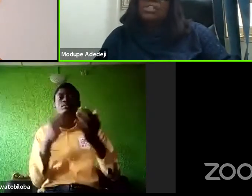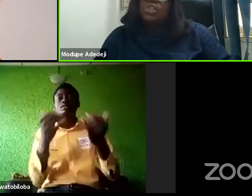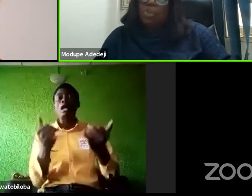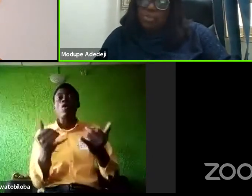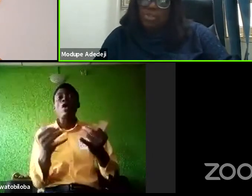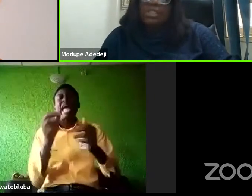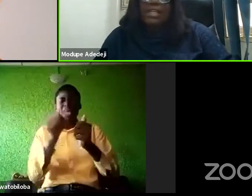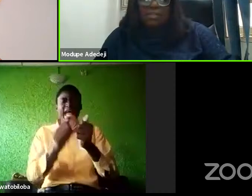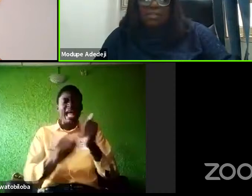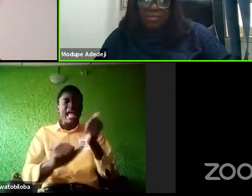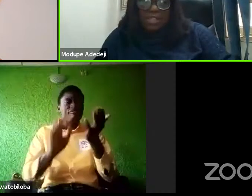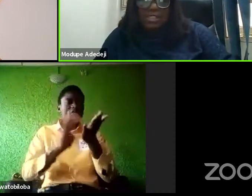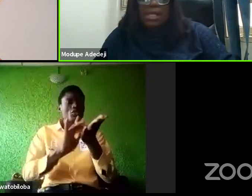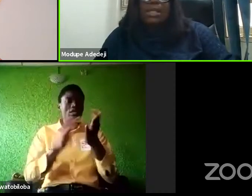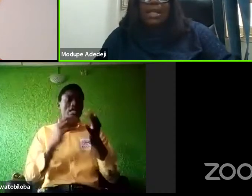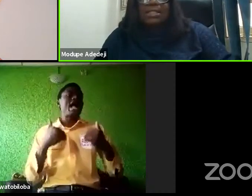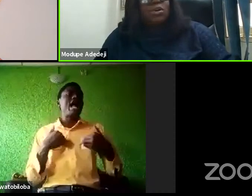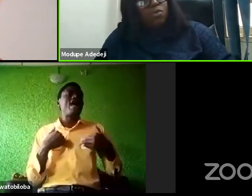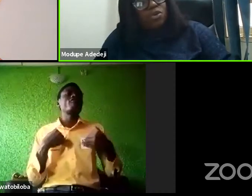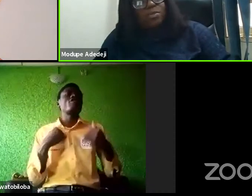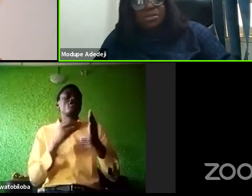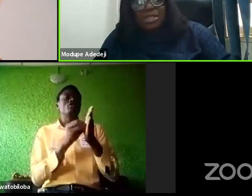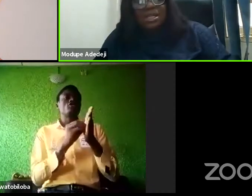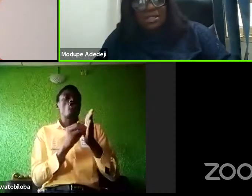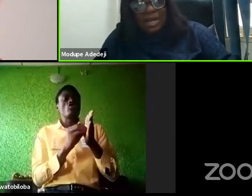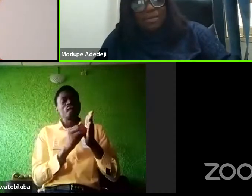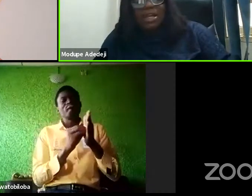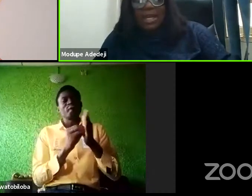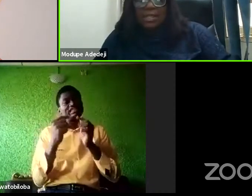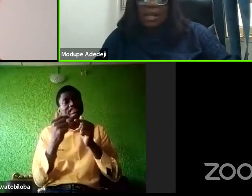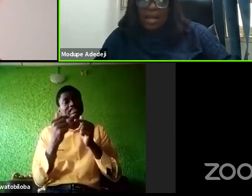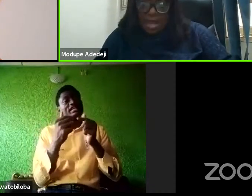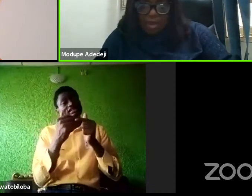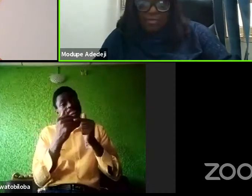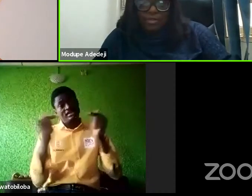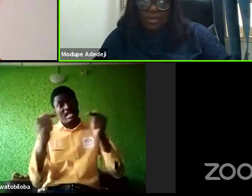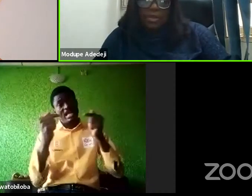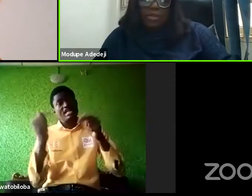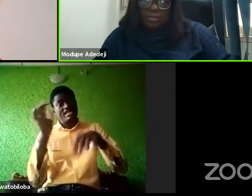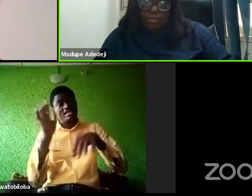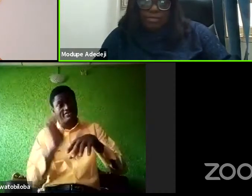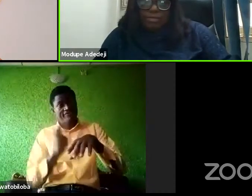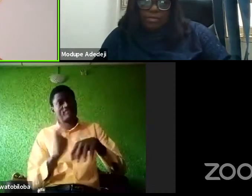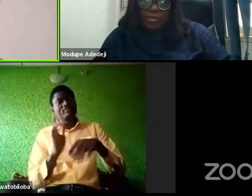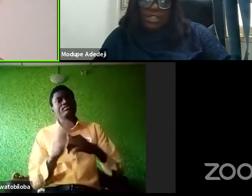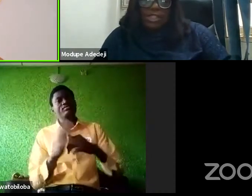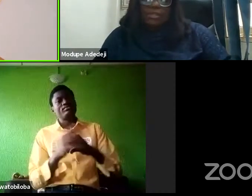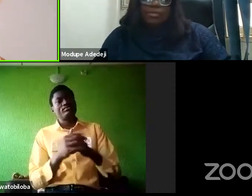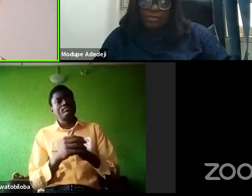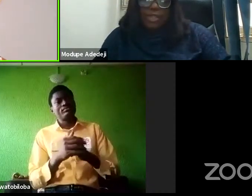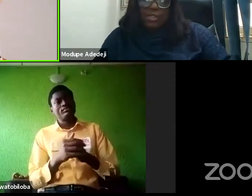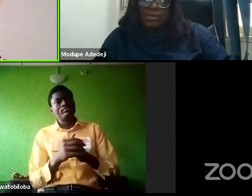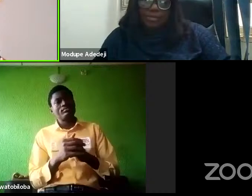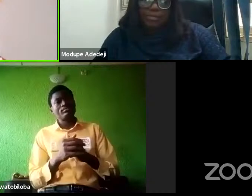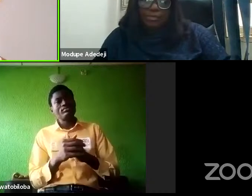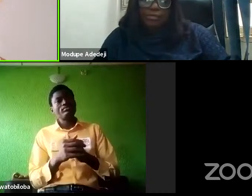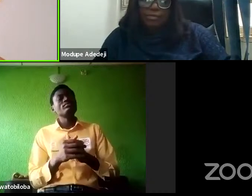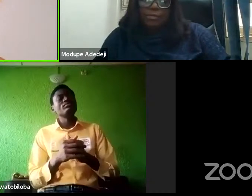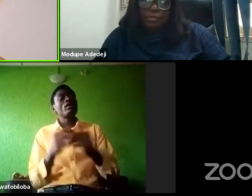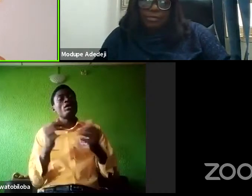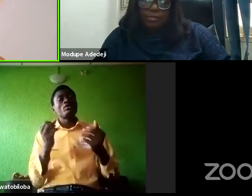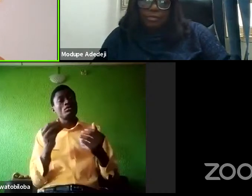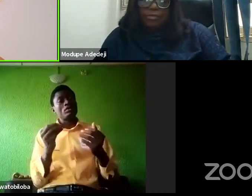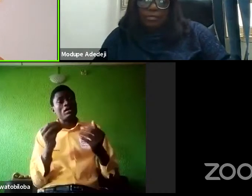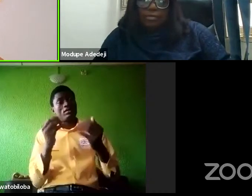because of this huge side effects that hormone replacement therapy can have. Wow. Yes.